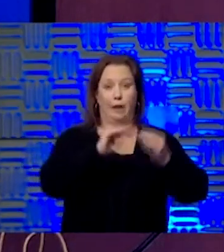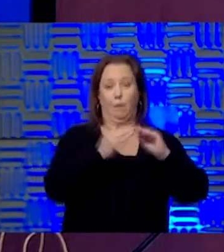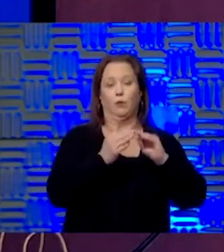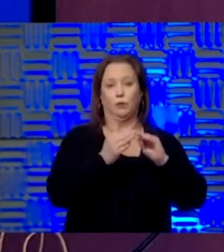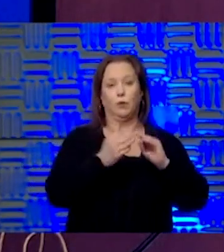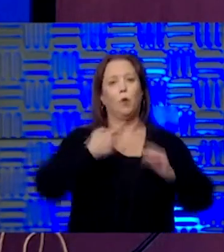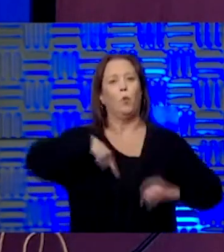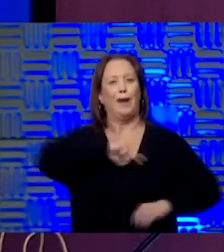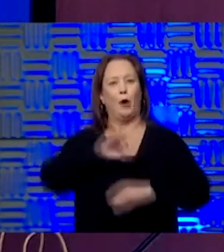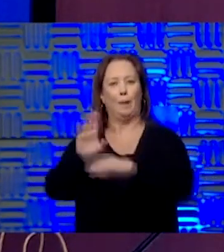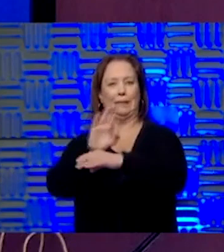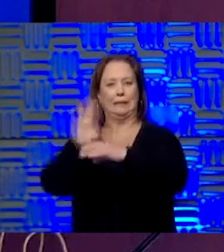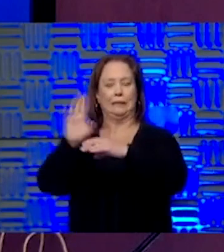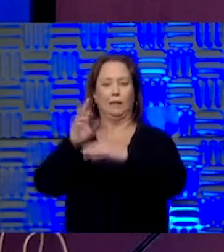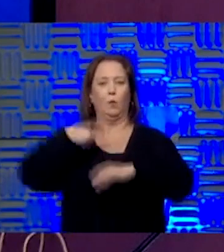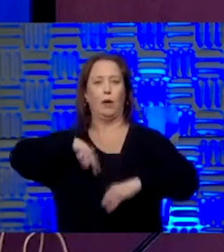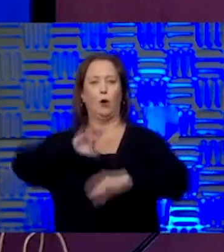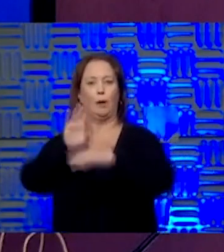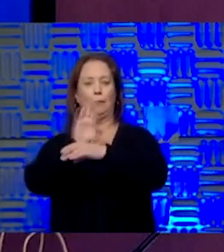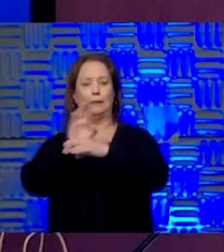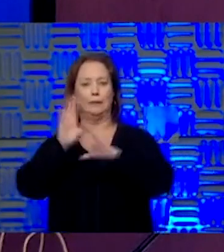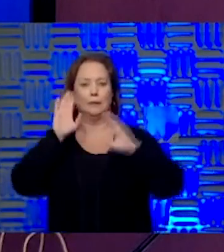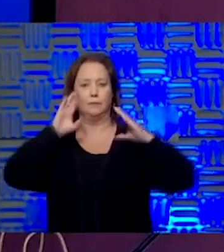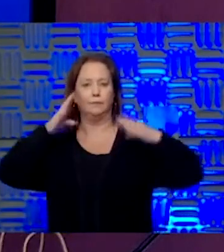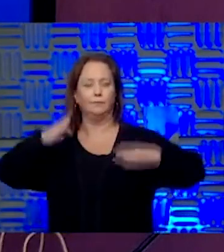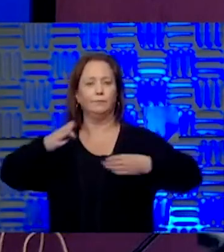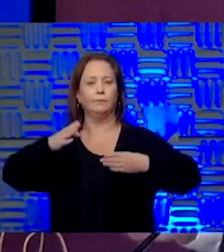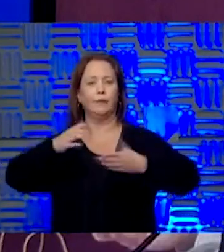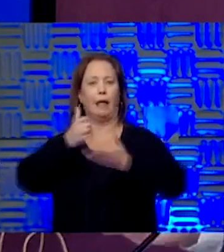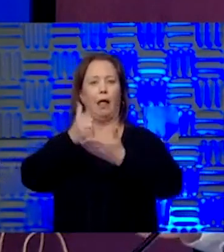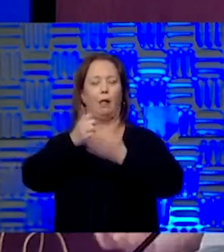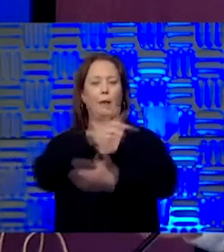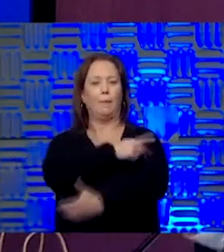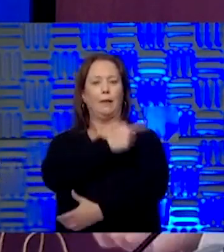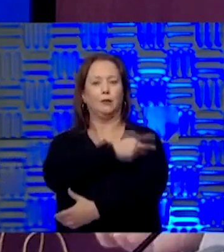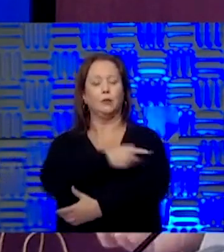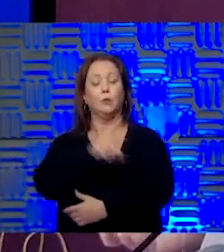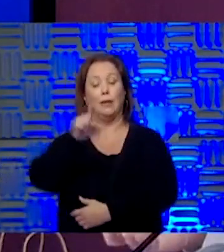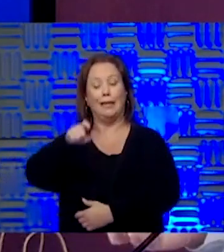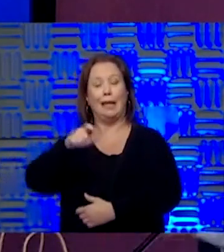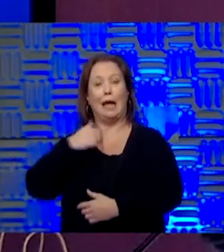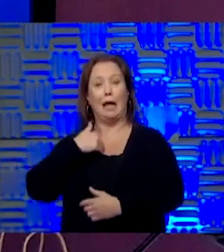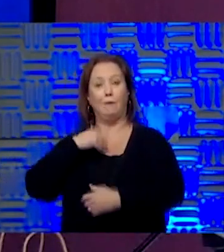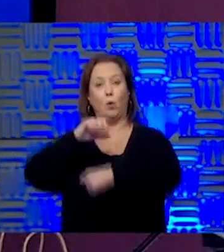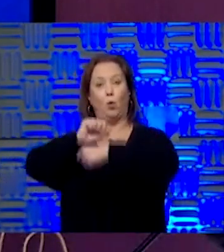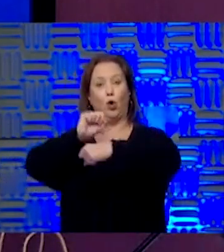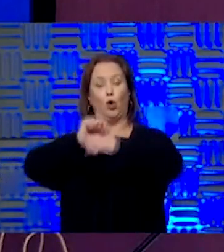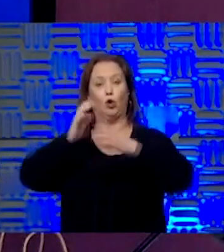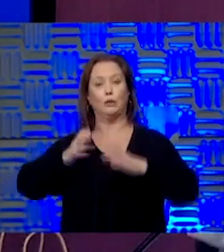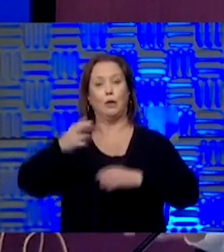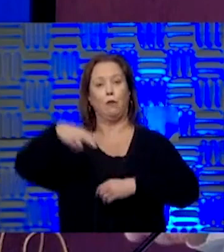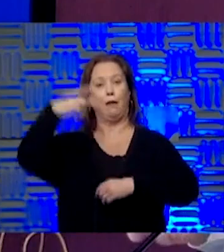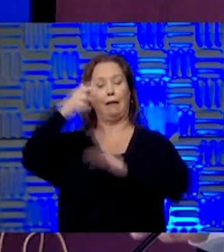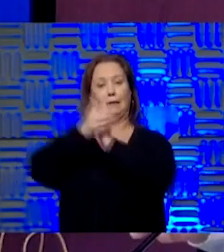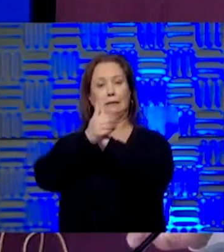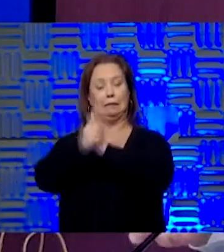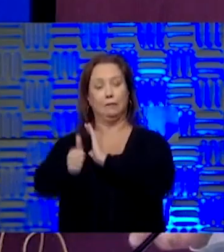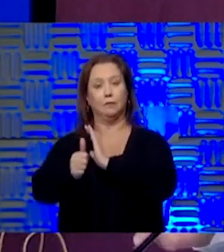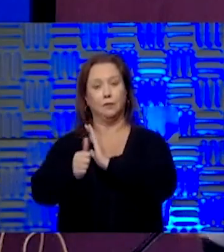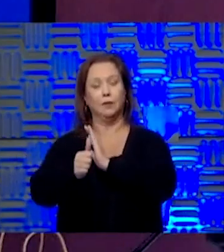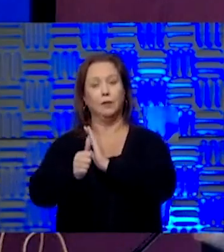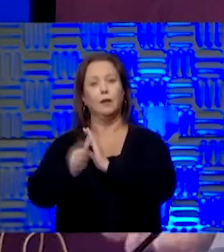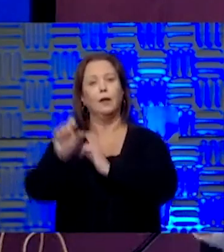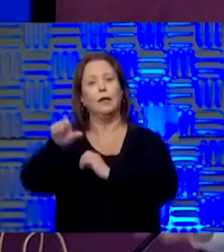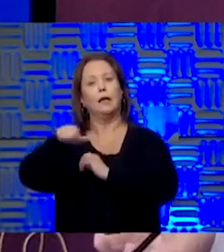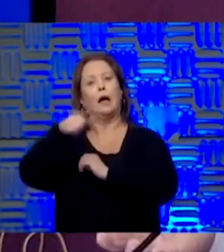business, believe it or not. We're in business to treat patients. To treat patients, we have to have highly skilled workers. These providers and others that support